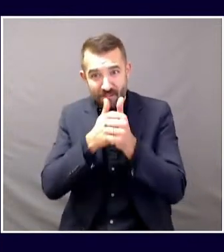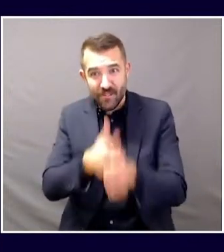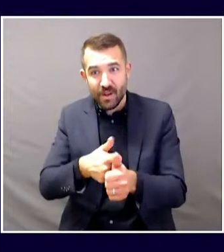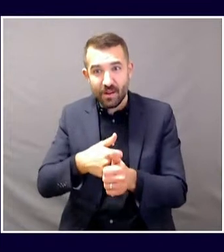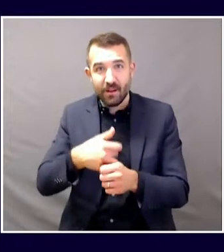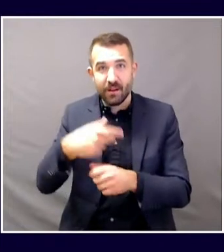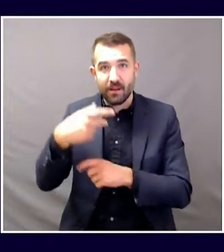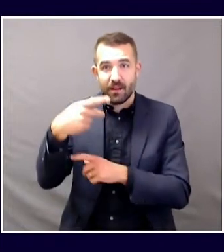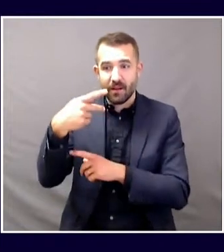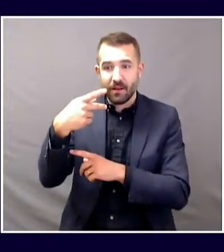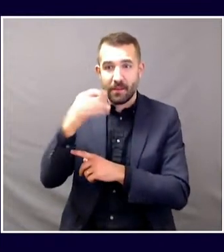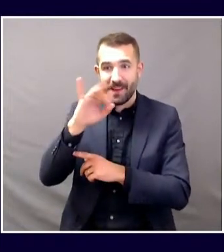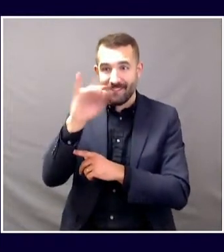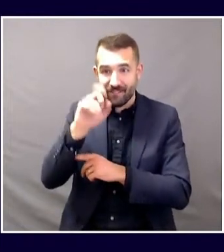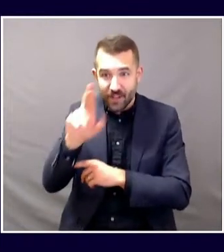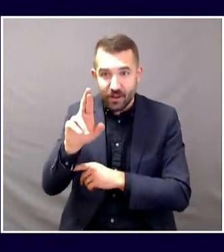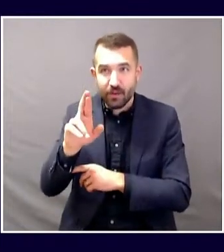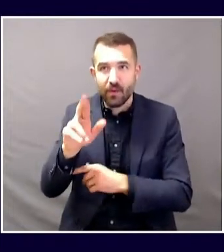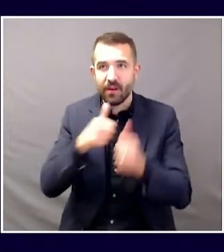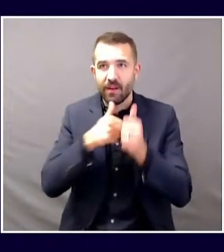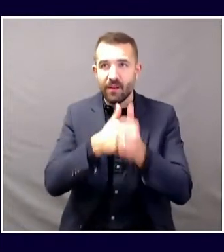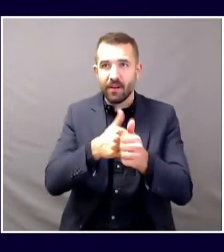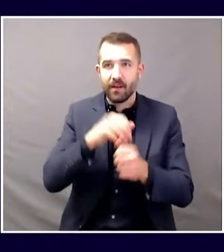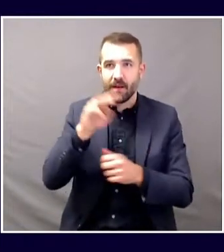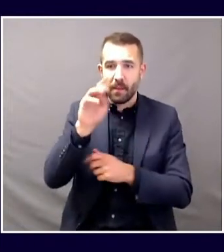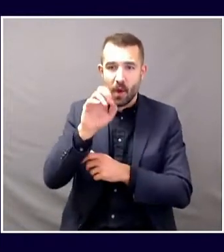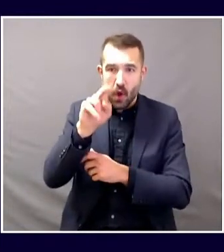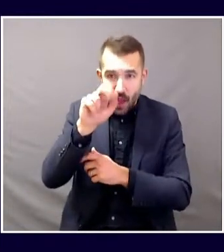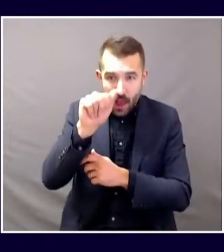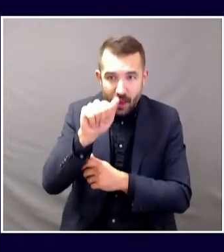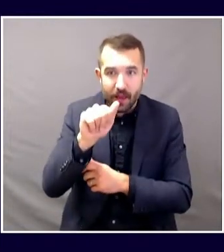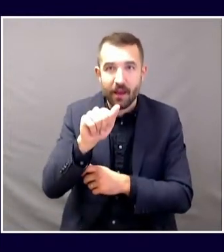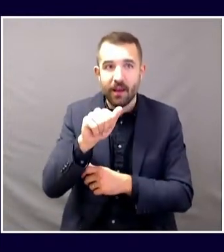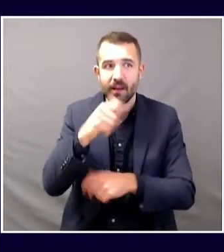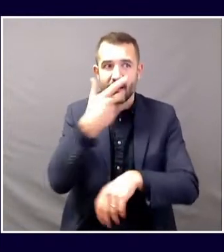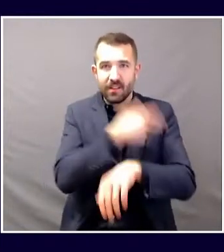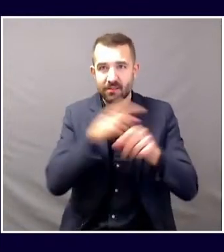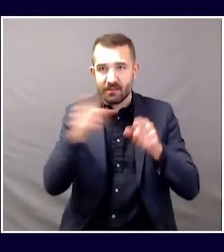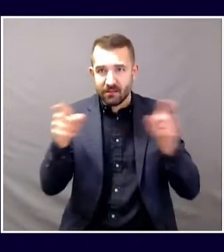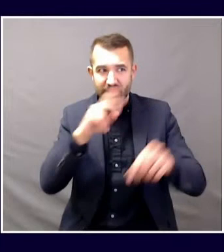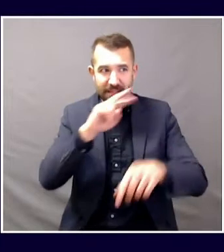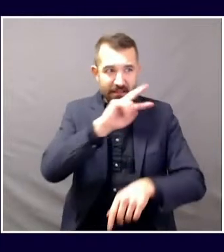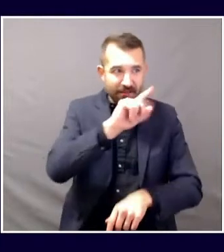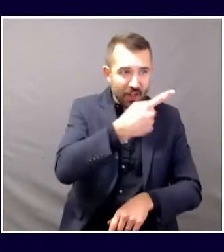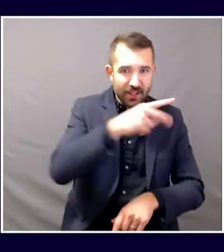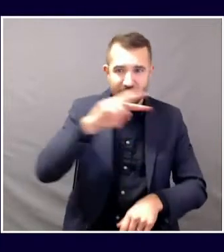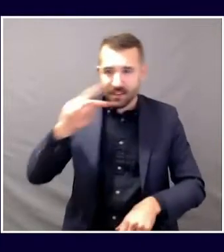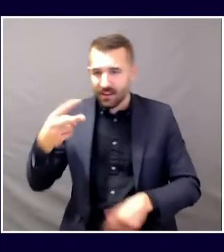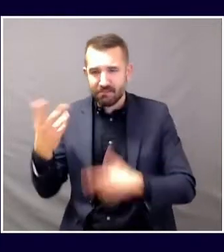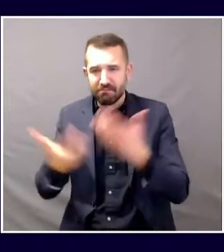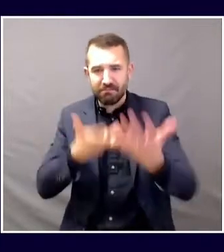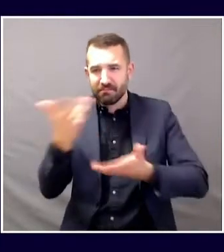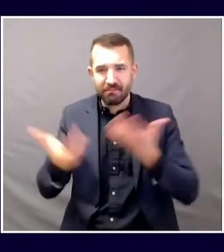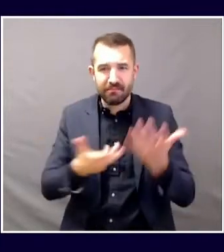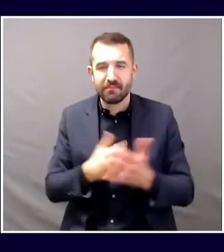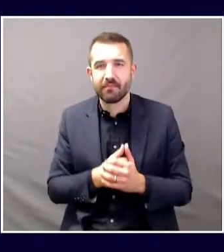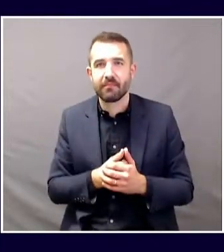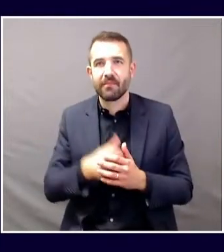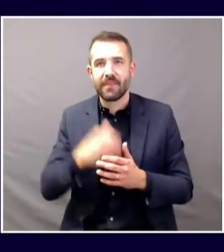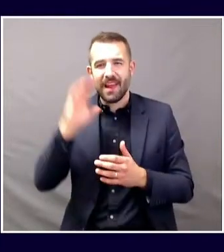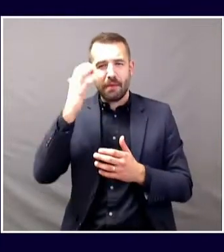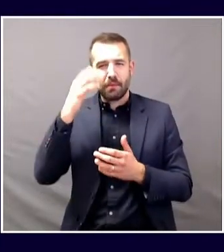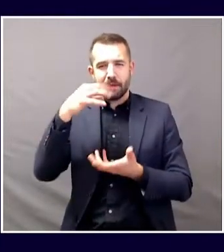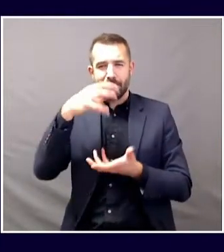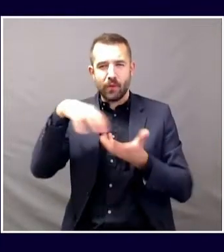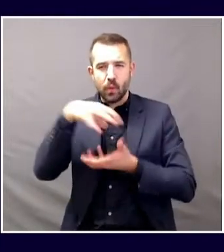whether it's something more similar to some of the others that are available where that's less critically important. And I would